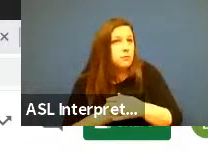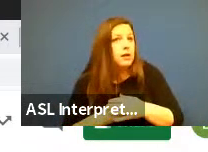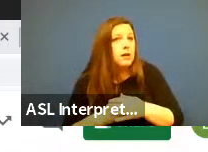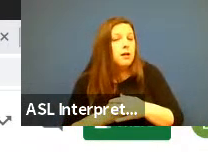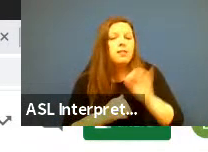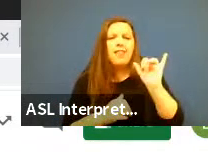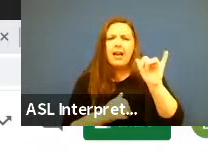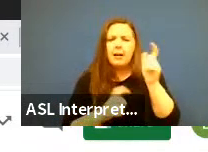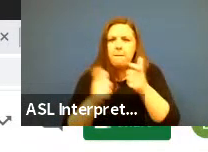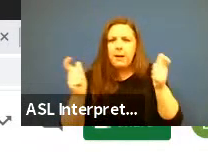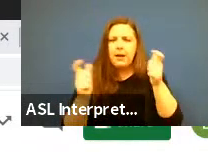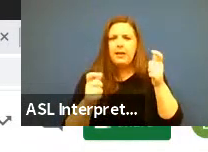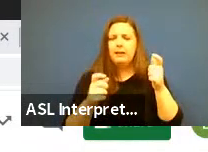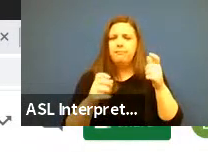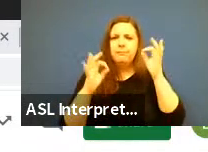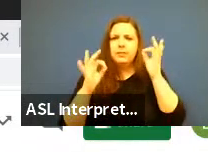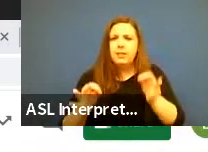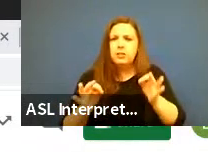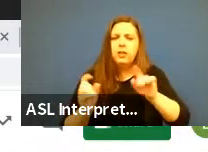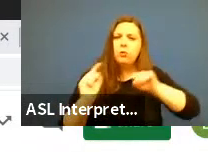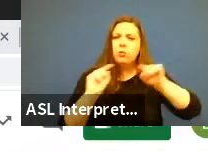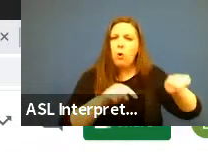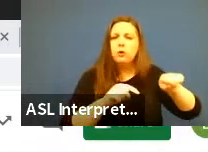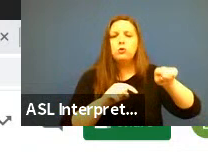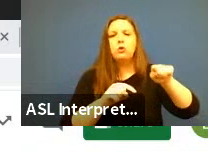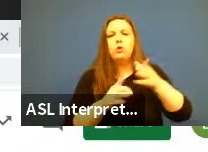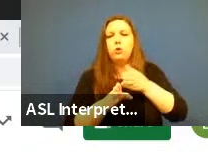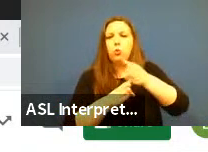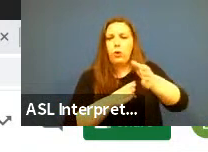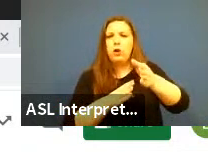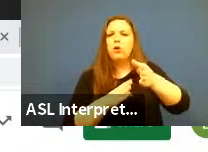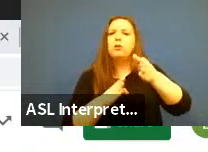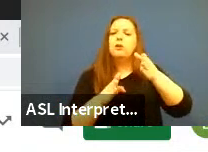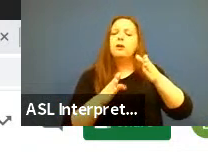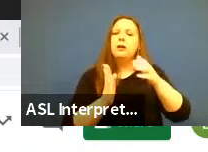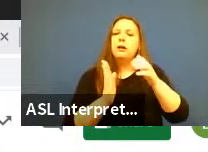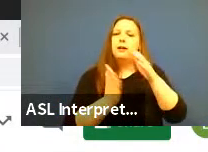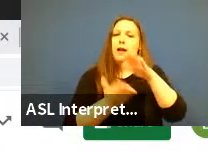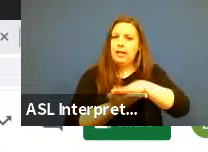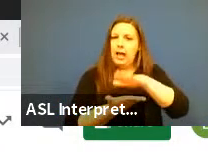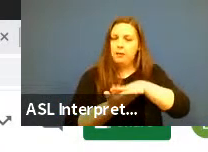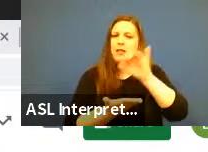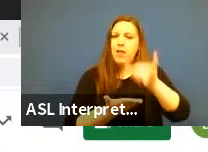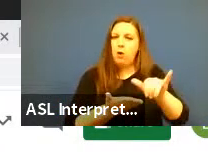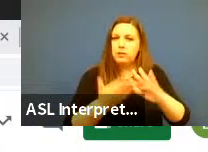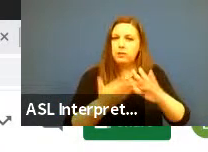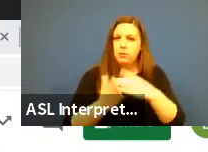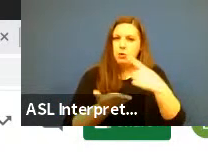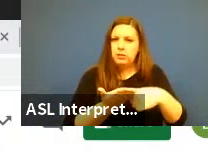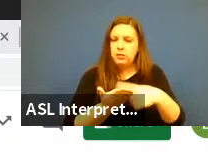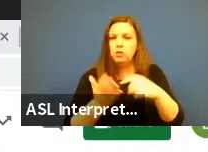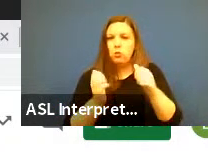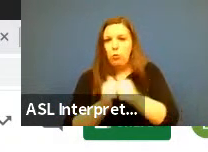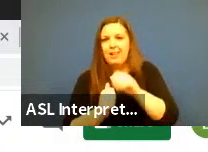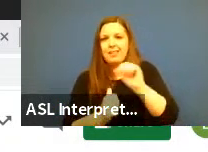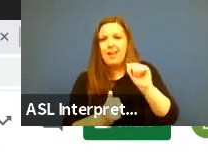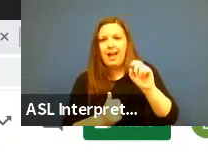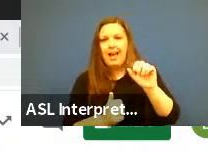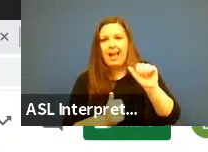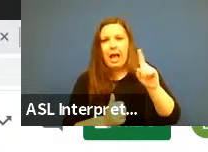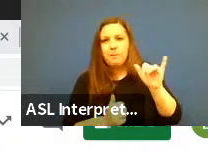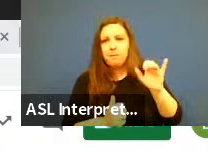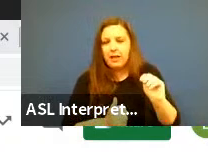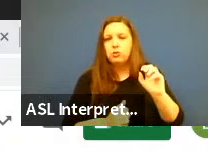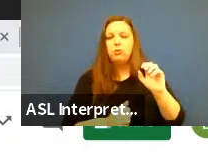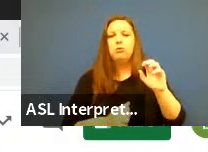like going to a career academy. That was a community input discussion along with the administration to come up with, you know, those particulars